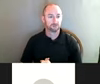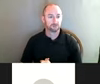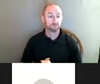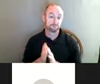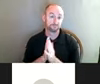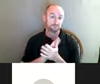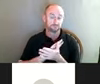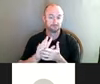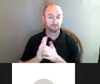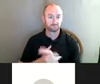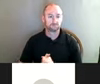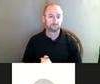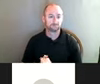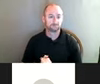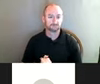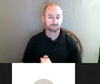nice.